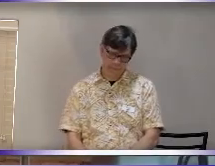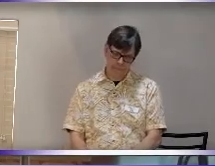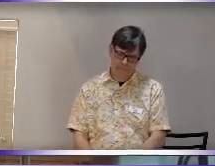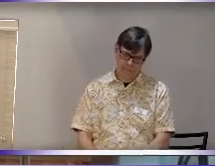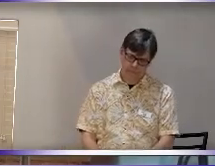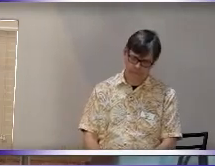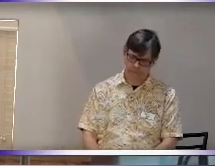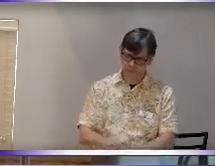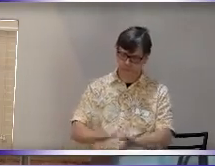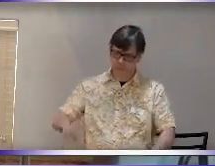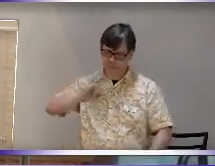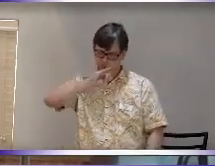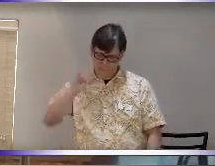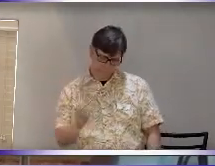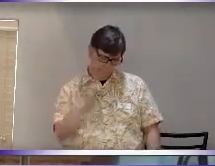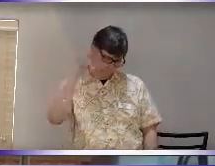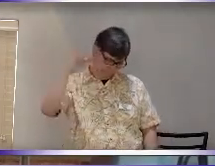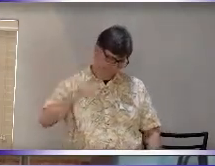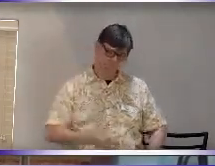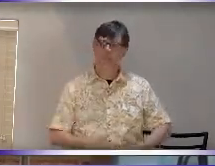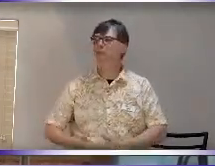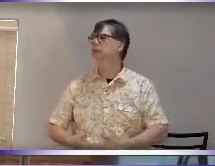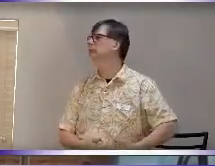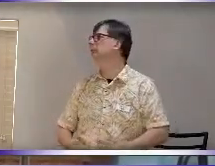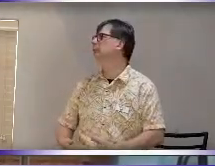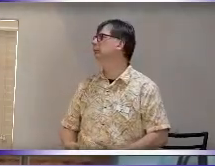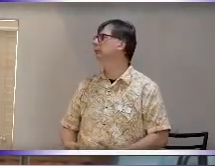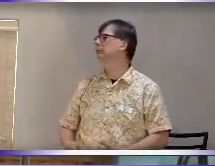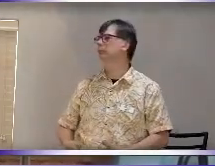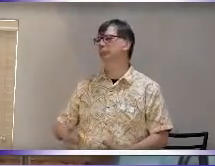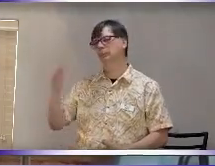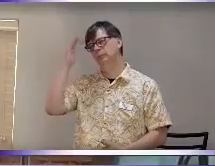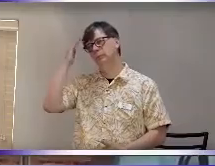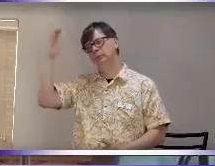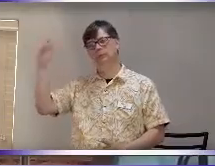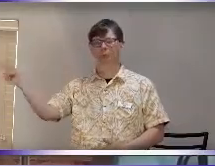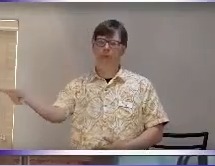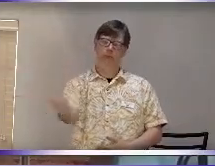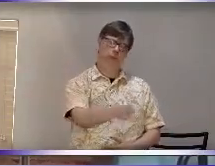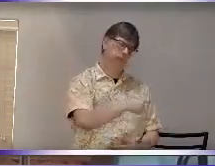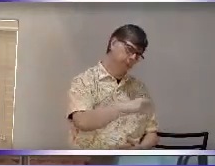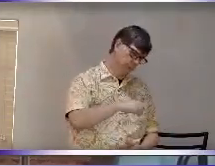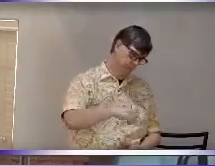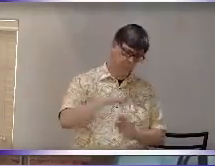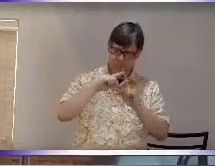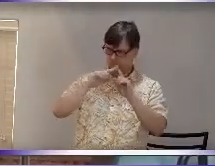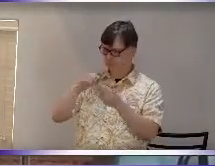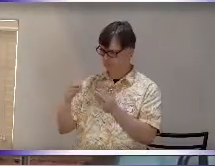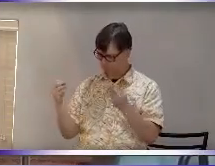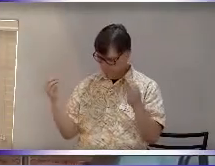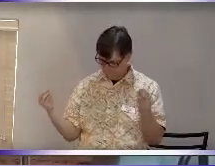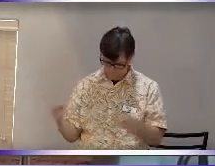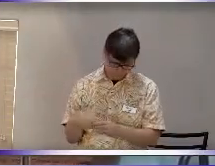we're just little tiny babies, actually we think the whole world is us. We haven't even quite figured out that this thing